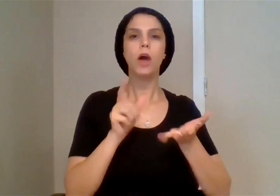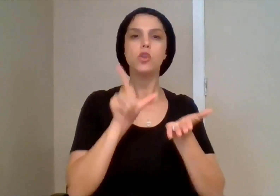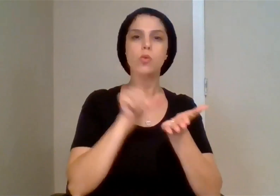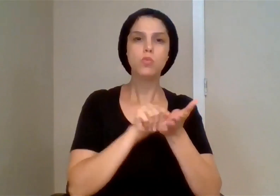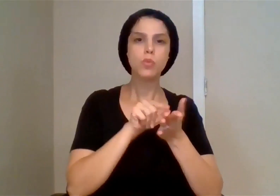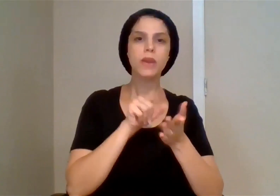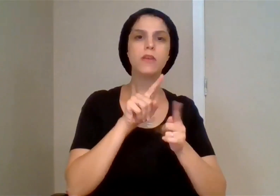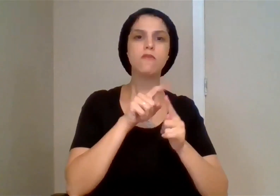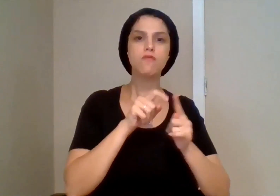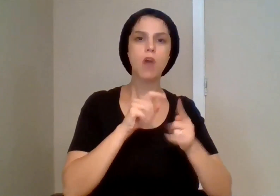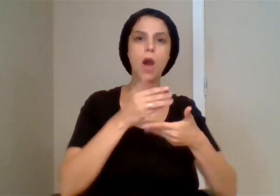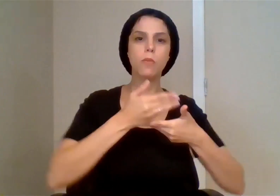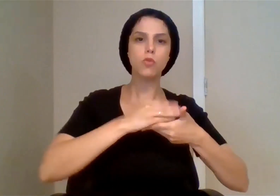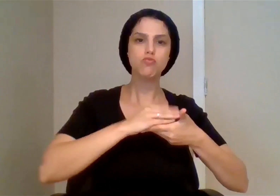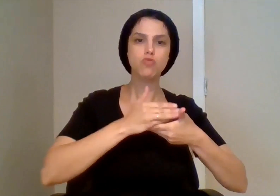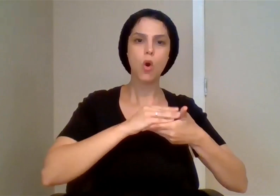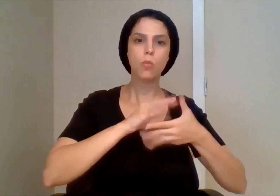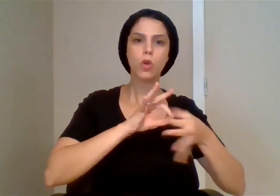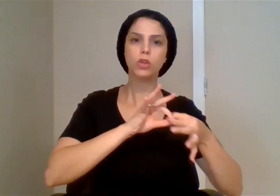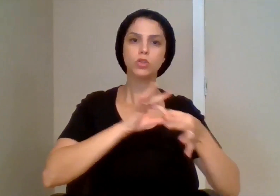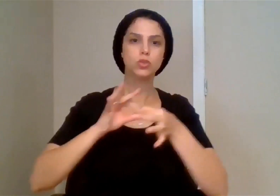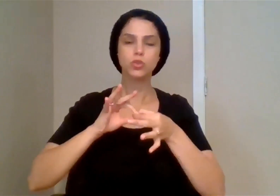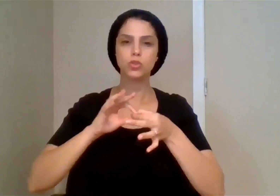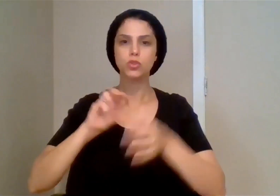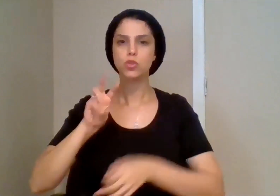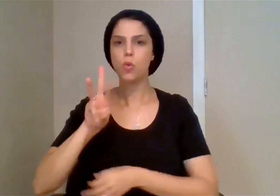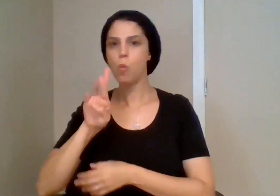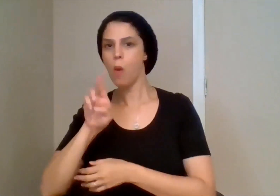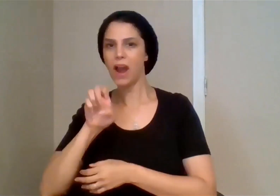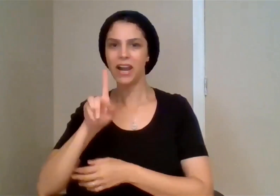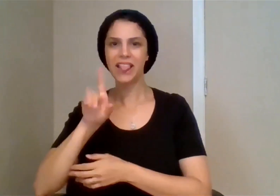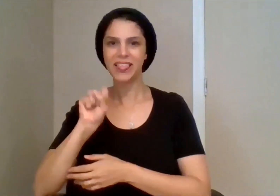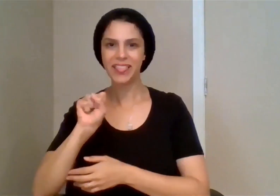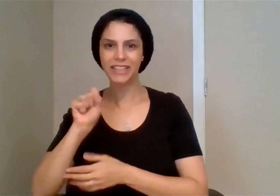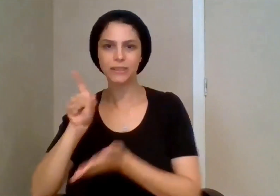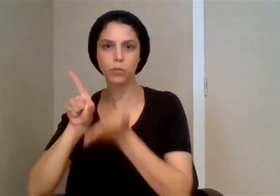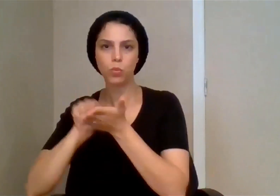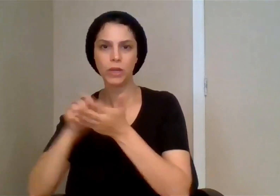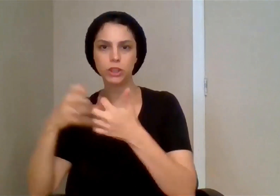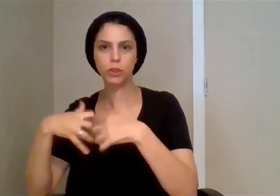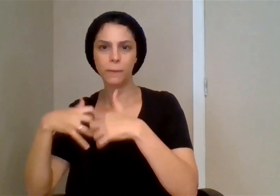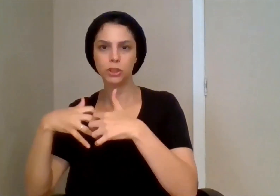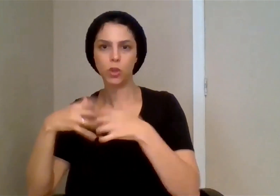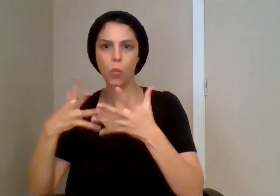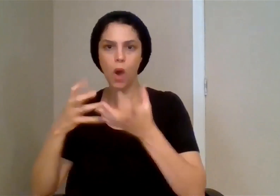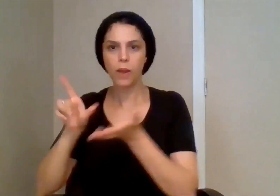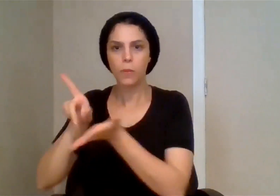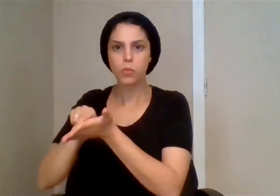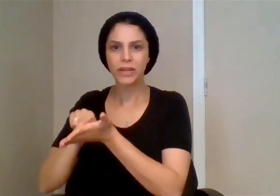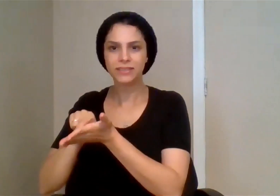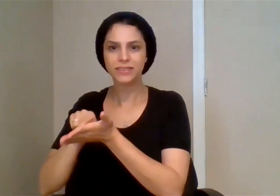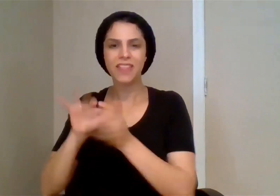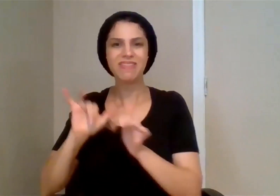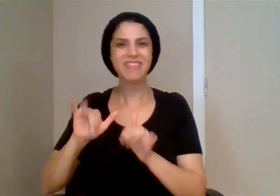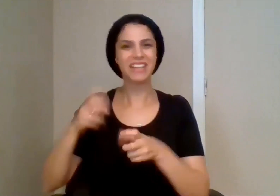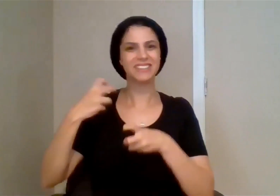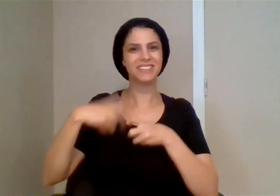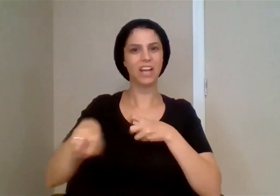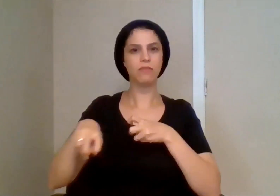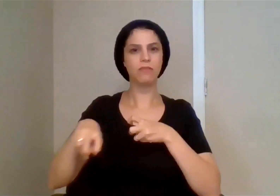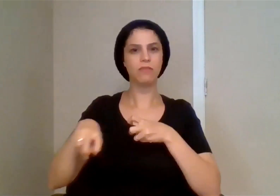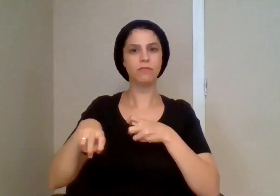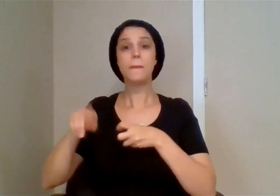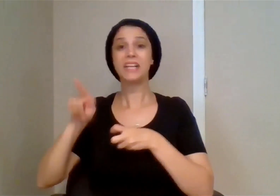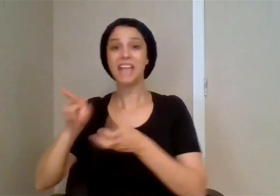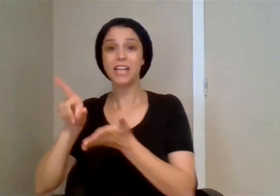to wireless printers at home, that gets really tricky because the printer has to support